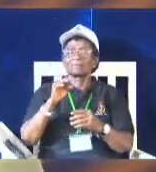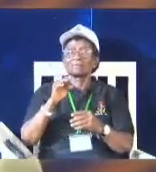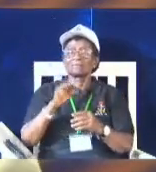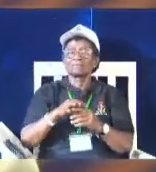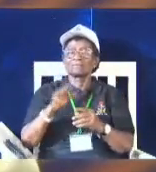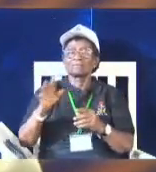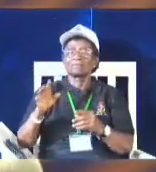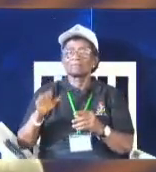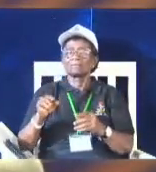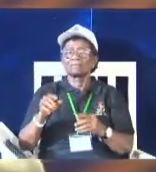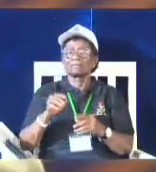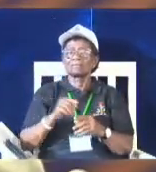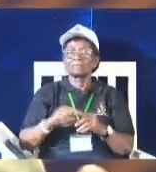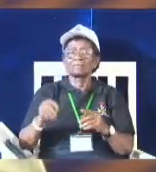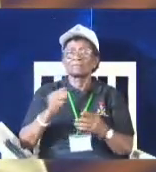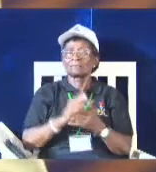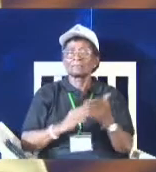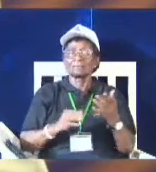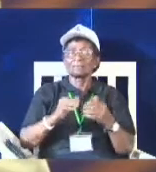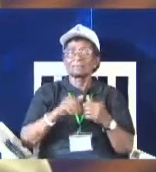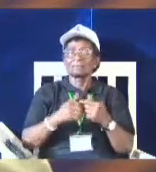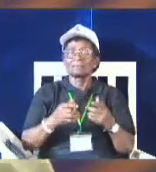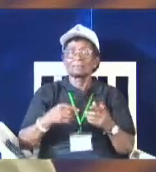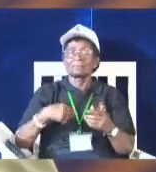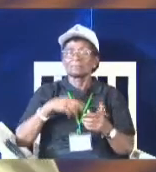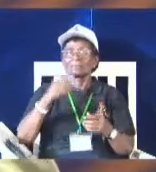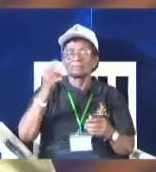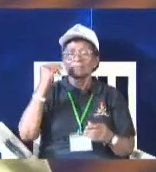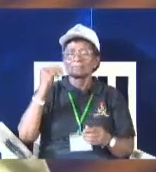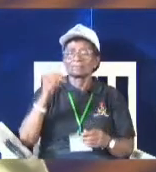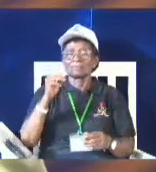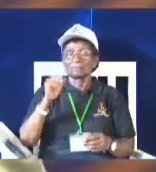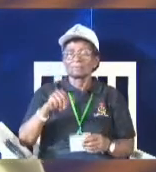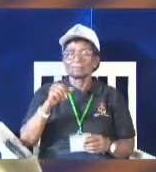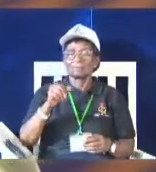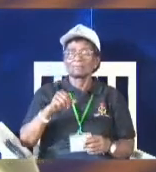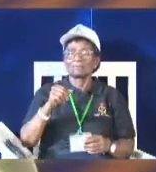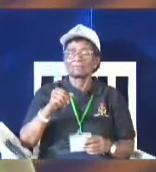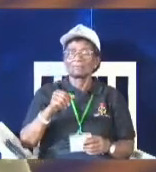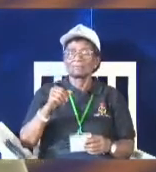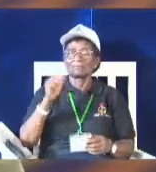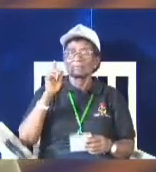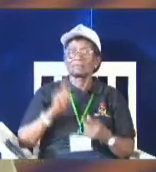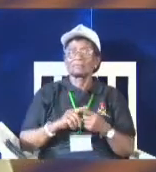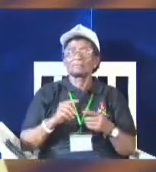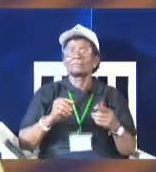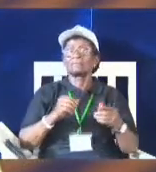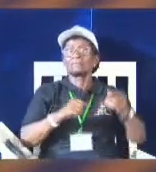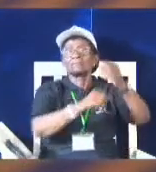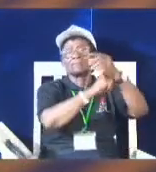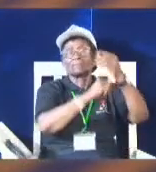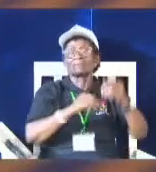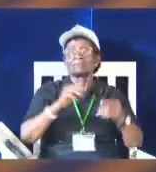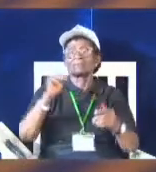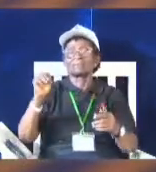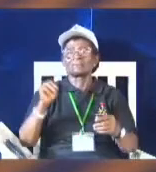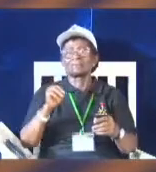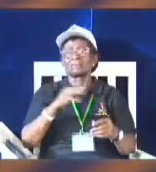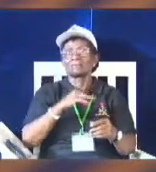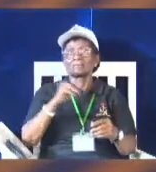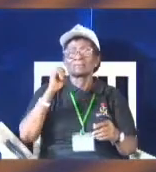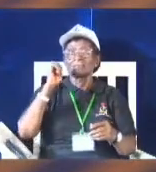and somehow we were able to support him, and he finished his doctorate degree.